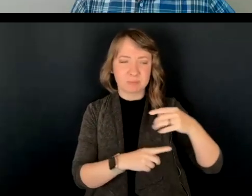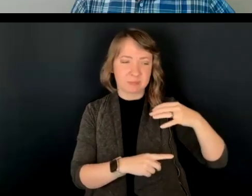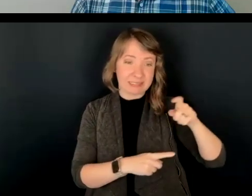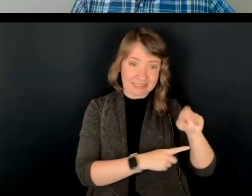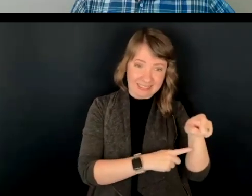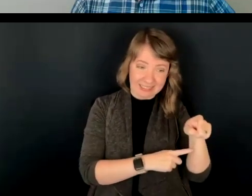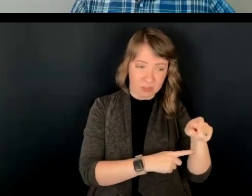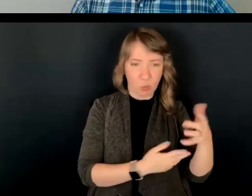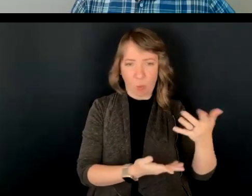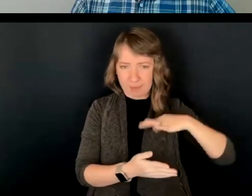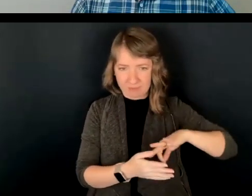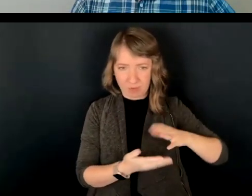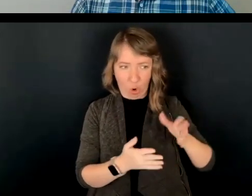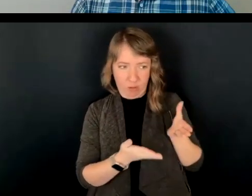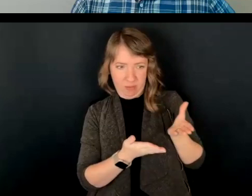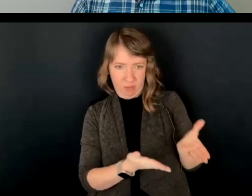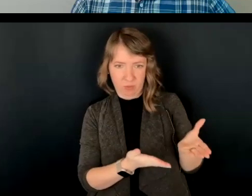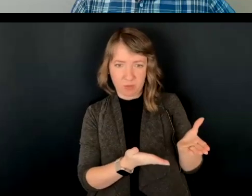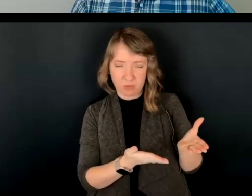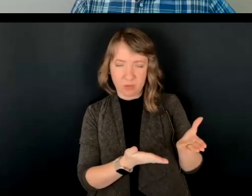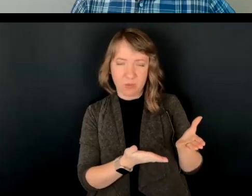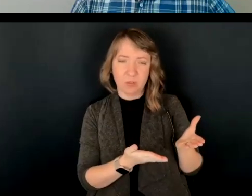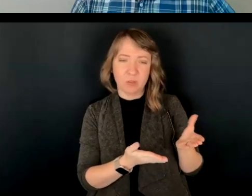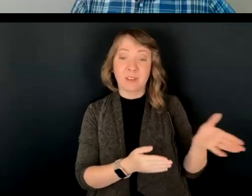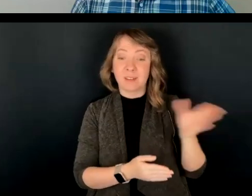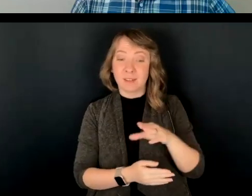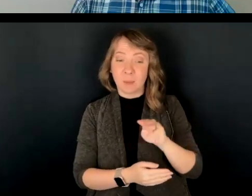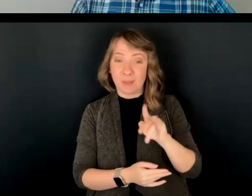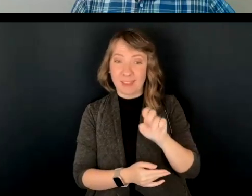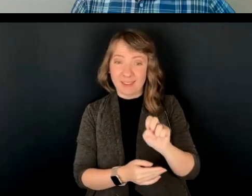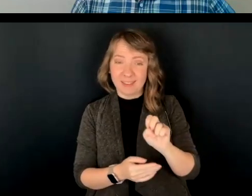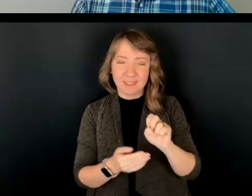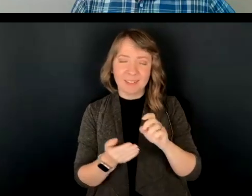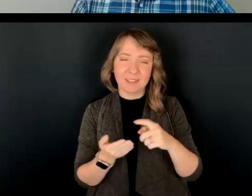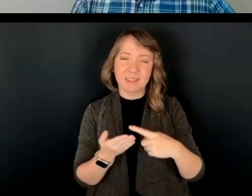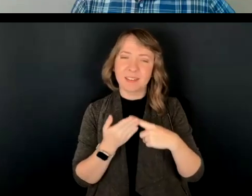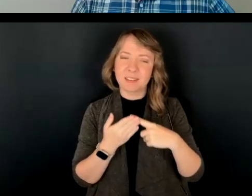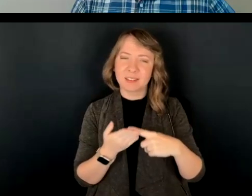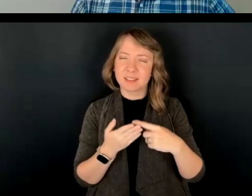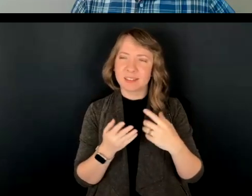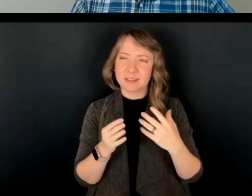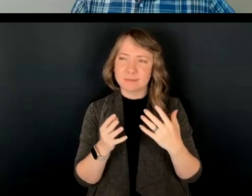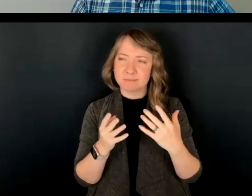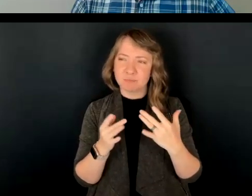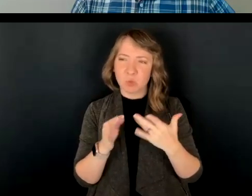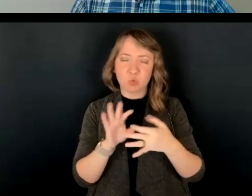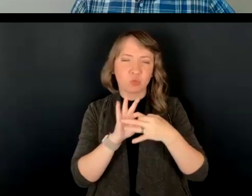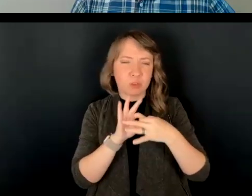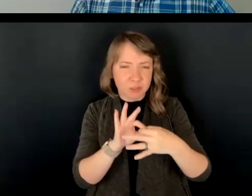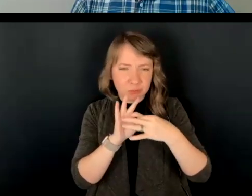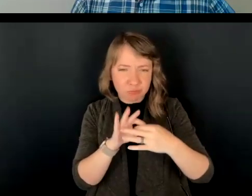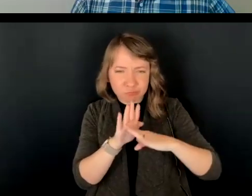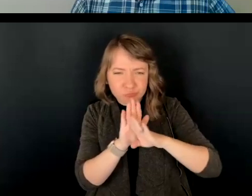exists, right? And then Mike was talking about the furthering of relationships and how